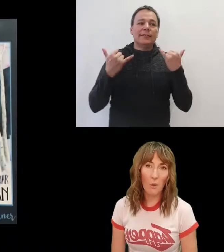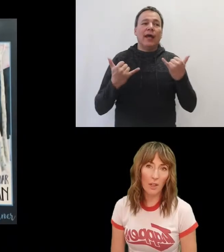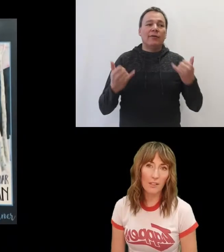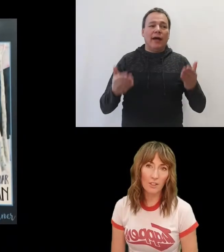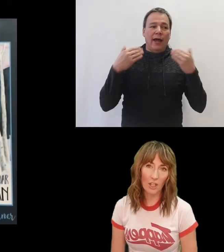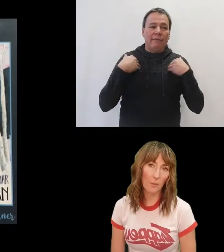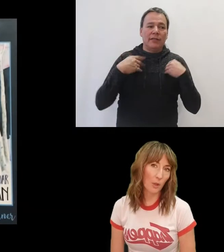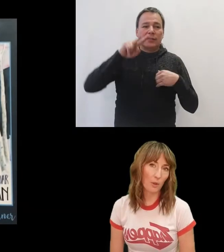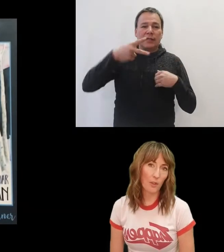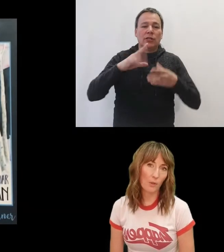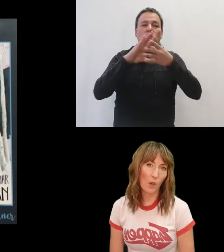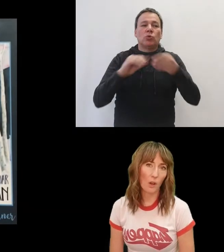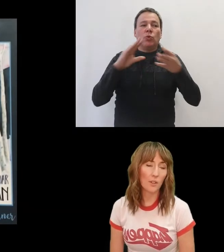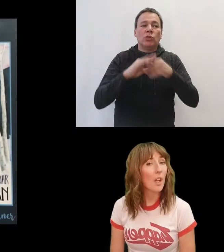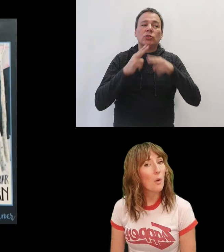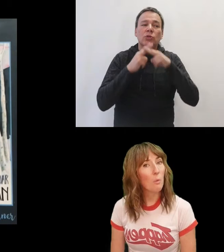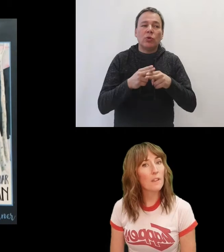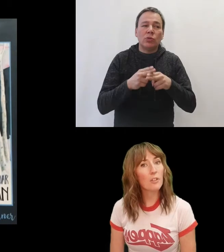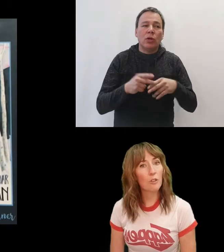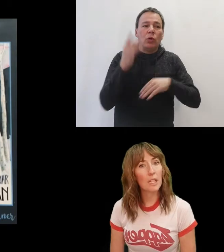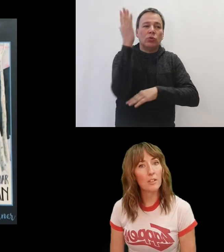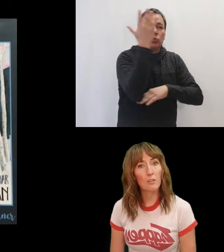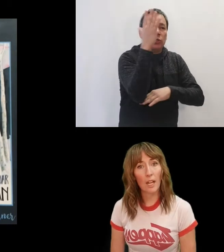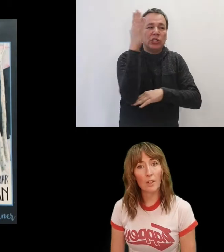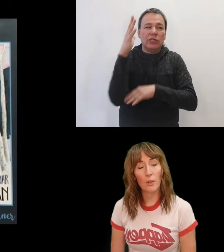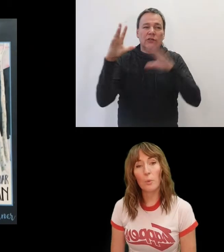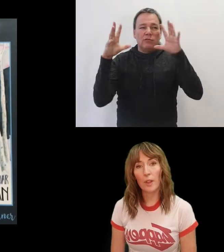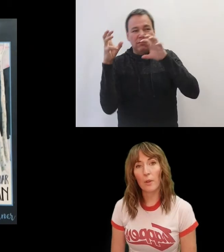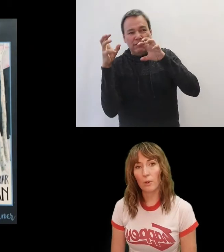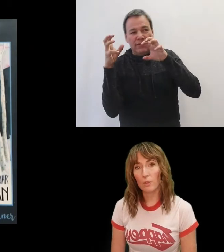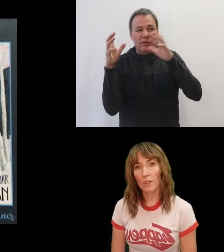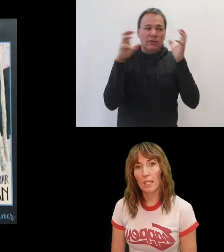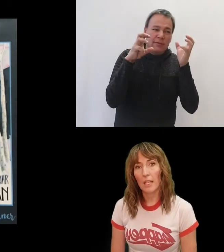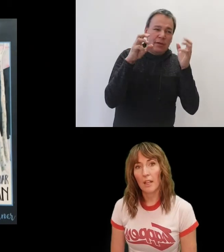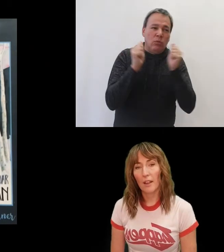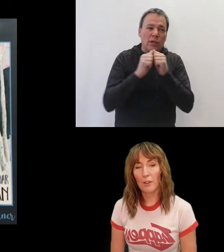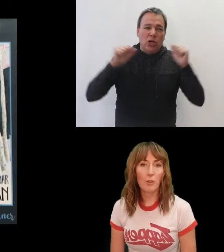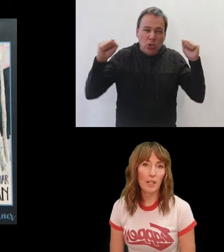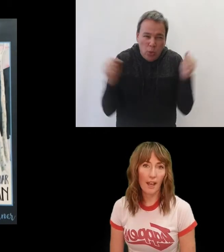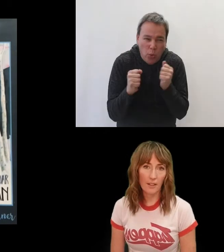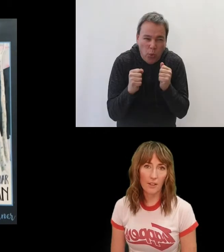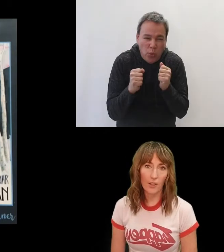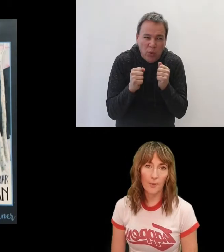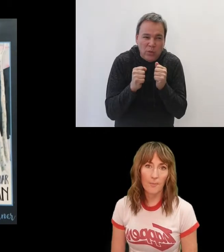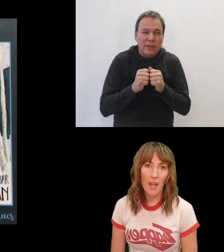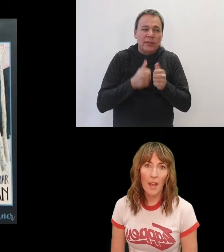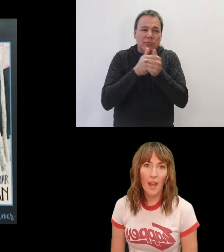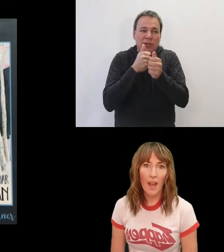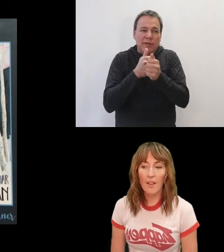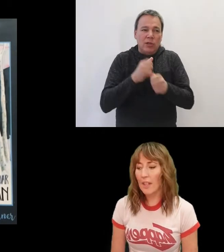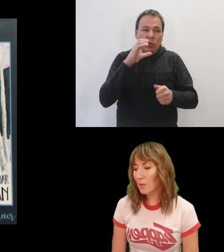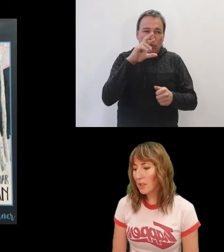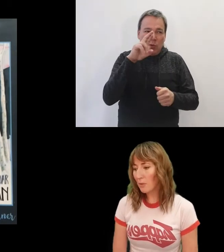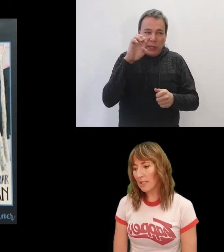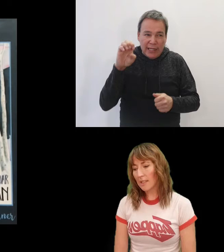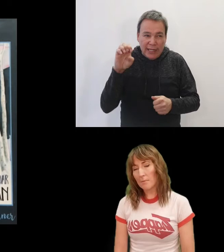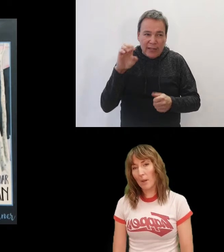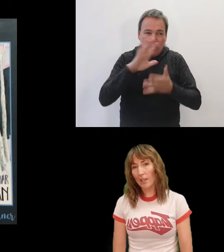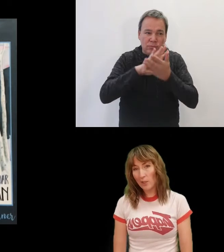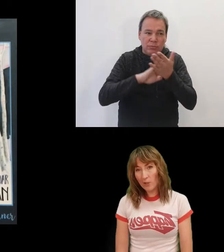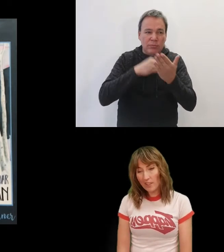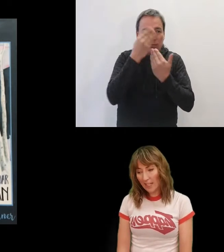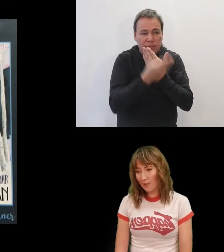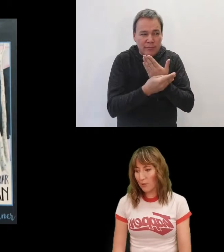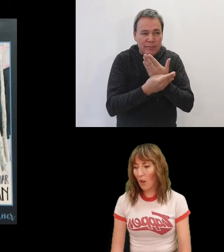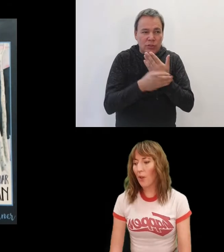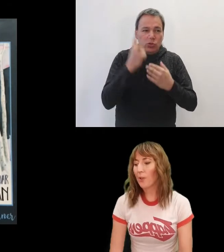Goodbye. And now I wanted to share a book with you called When the Trees Crackle with Cold, a Cree Calendar. And this was written